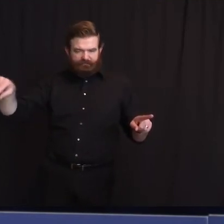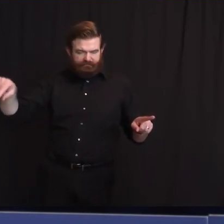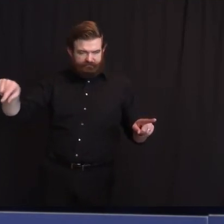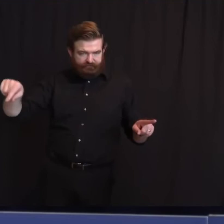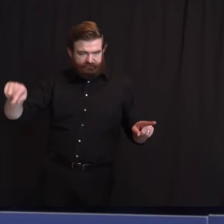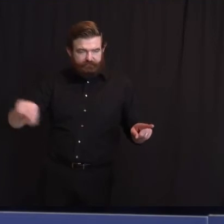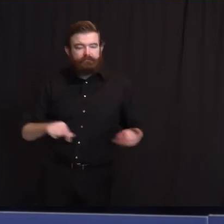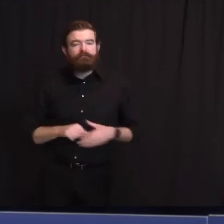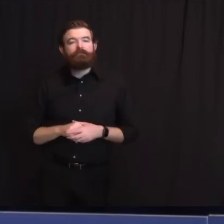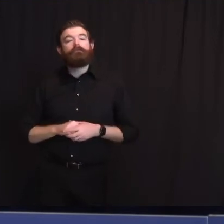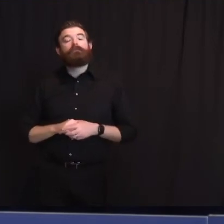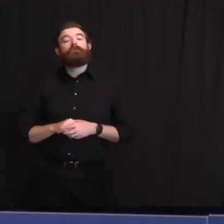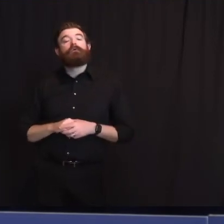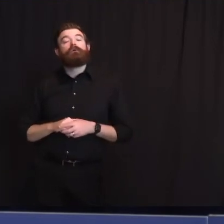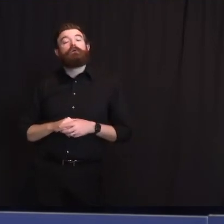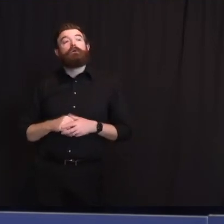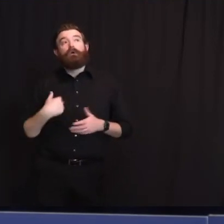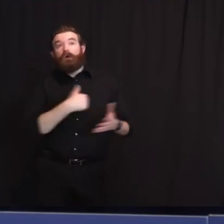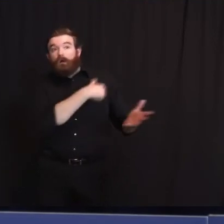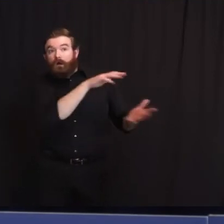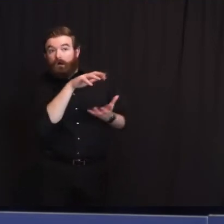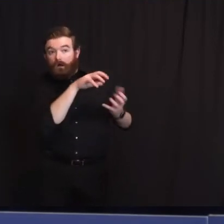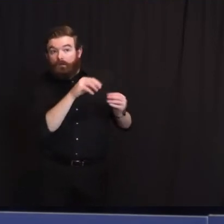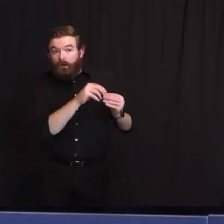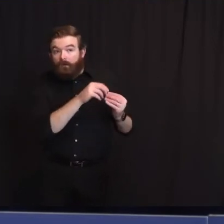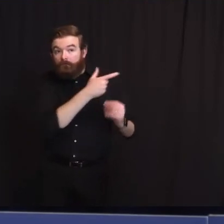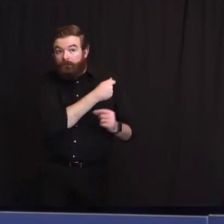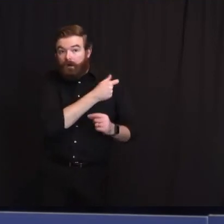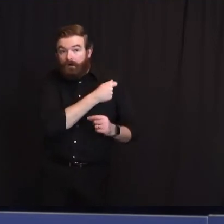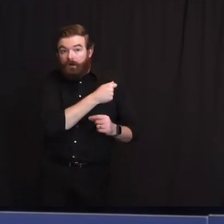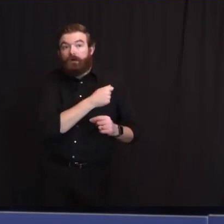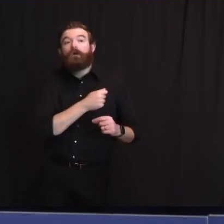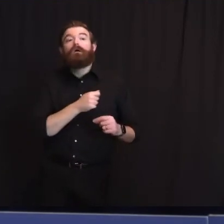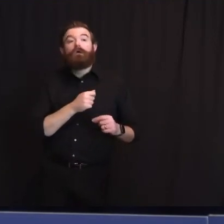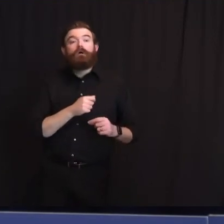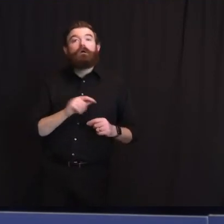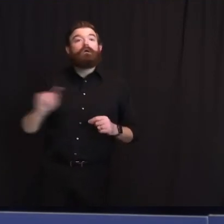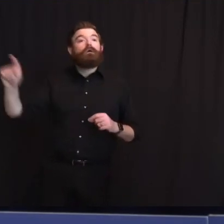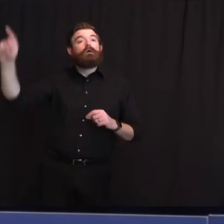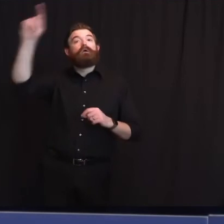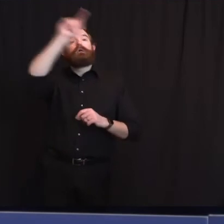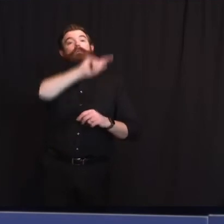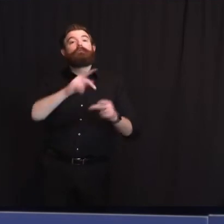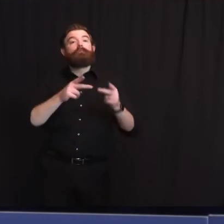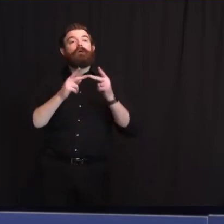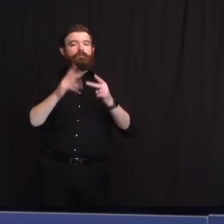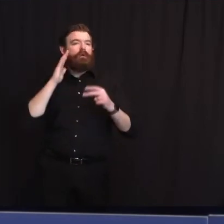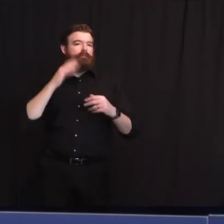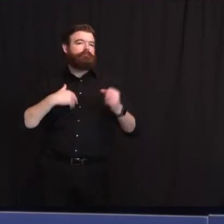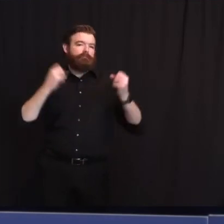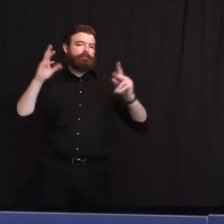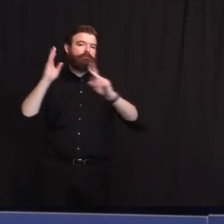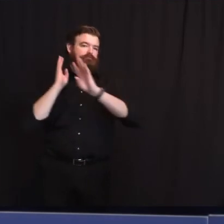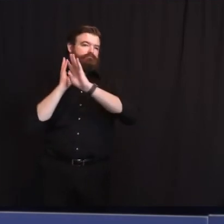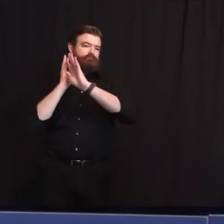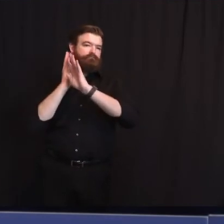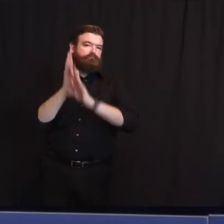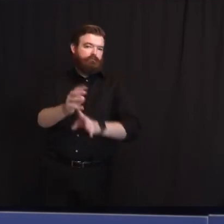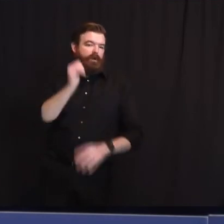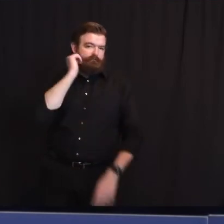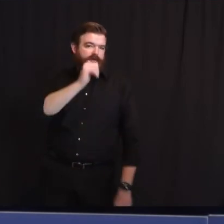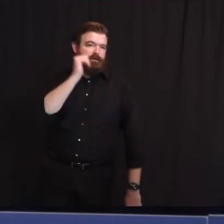supply increases, these mega sites will be able to accommodate large numbers of people daily, as many